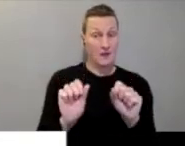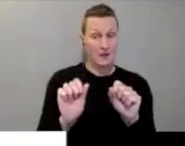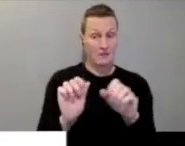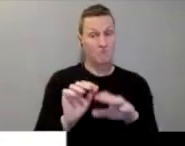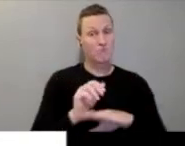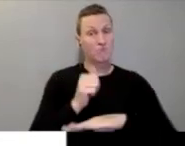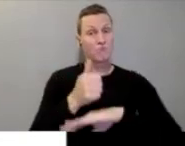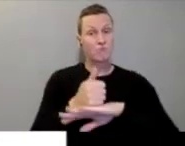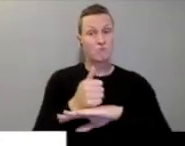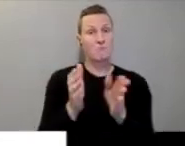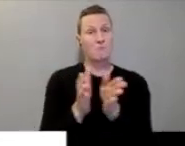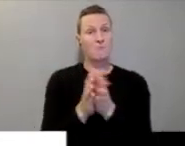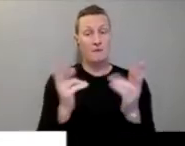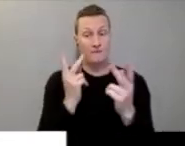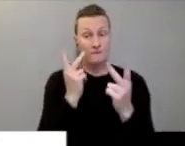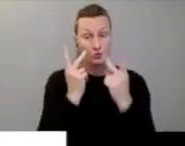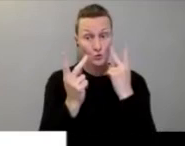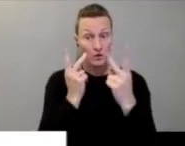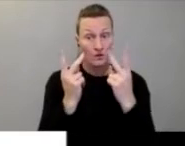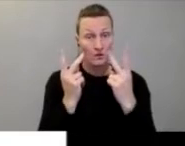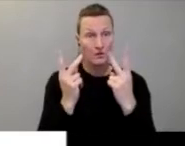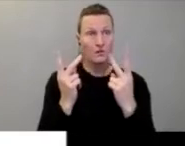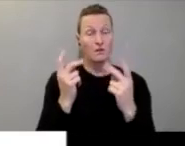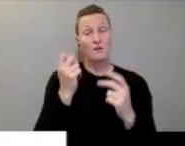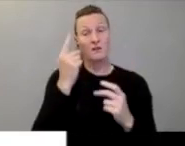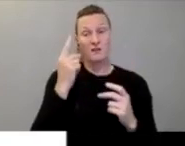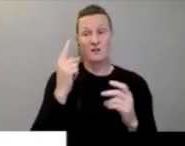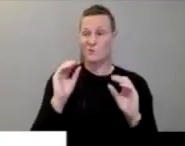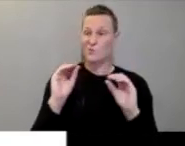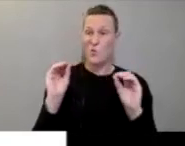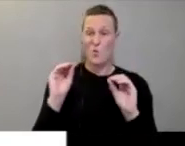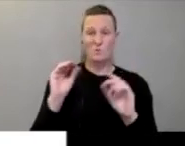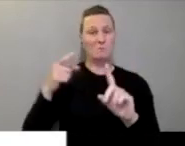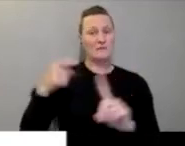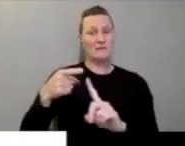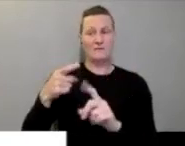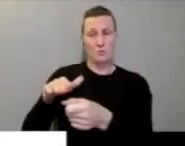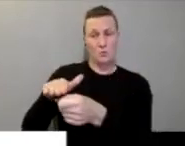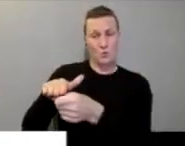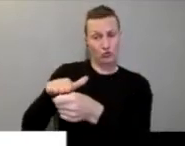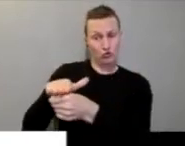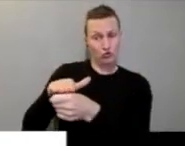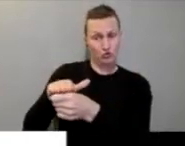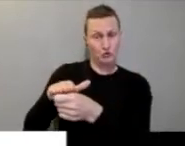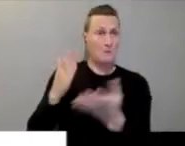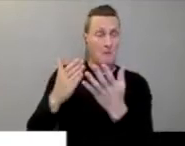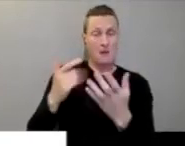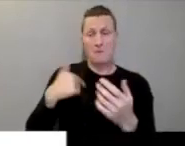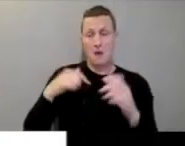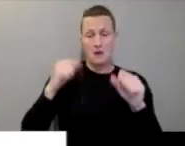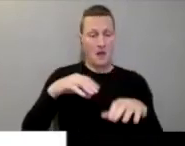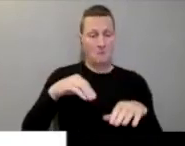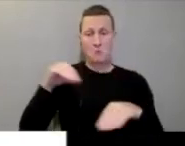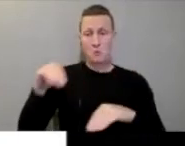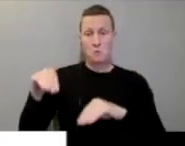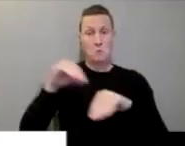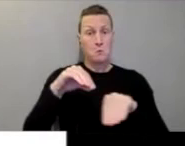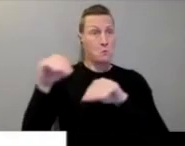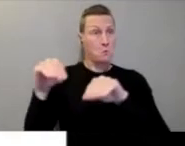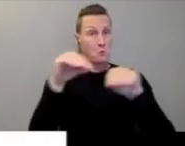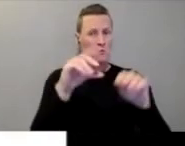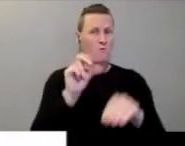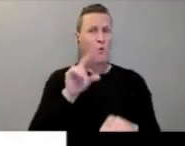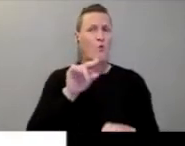artwork without a specific site in mind that is adaptable to different potential sites? Or is it better to have